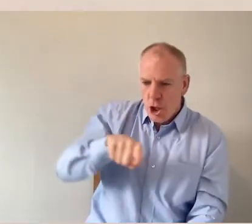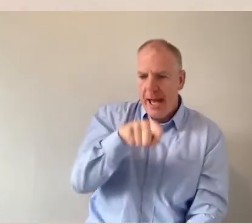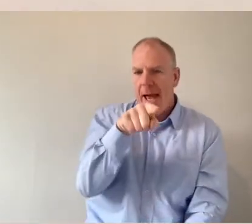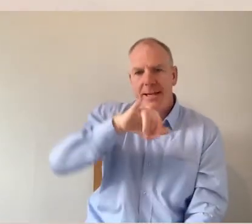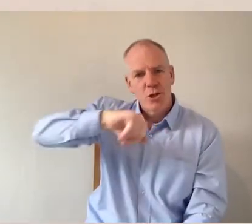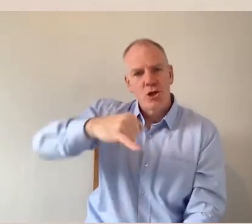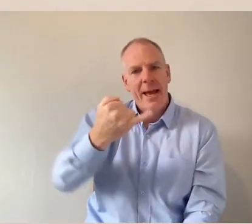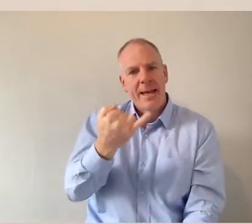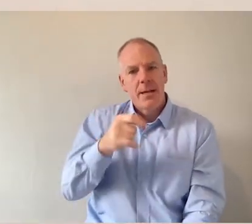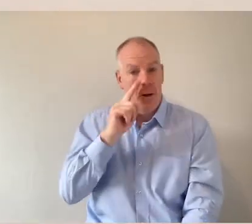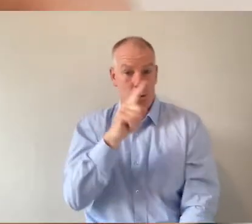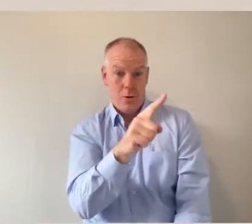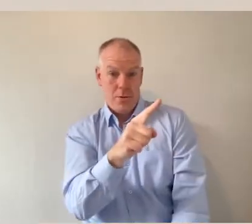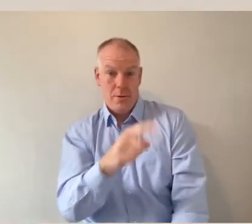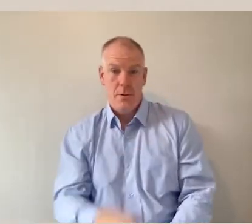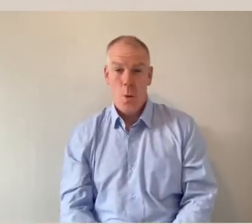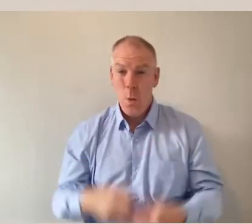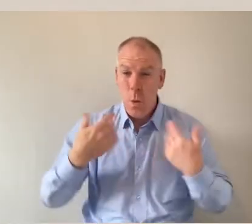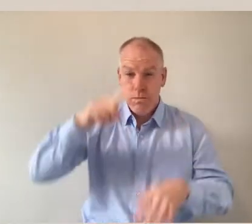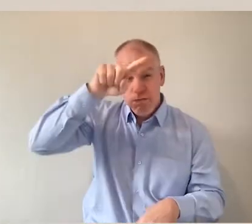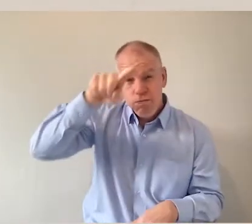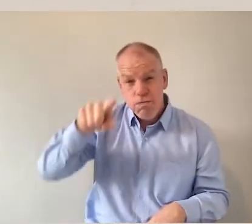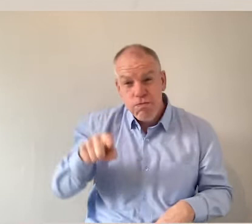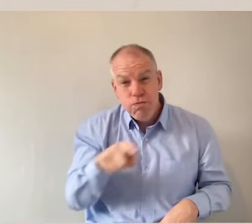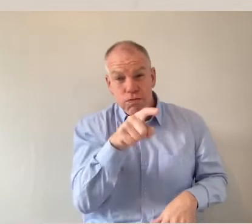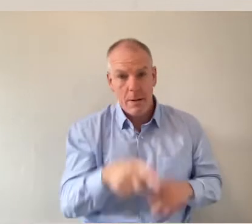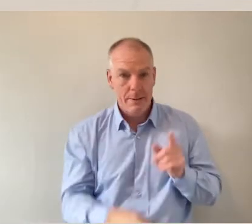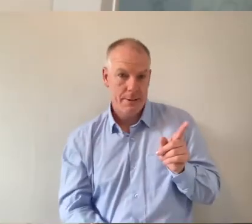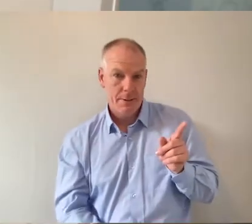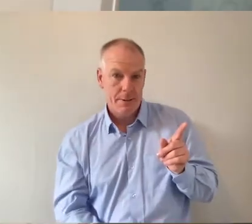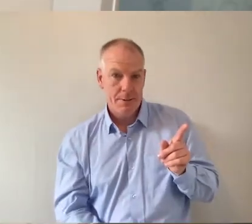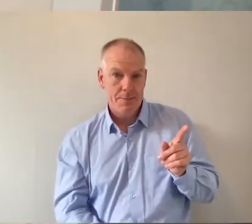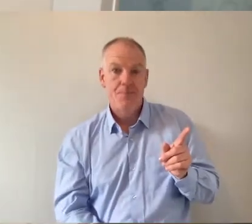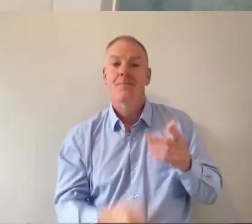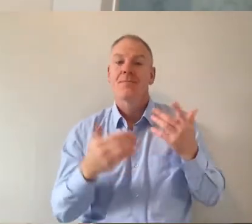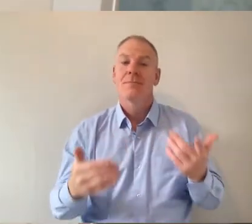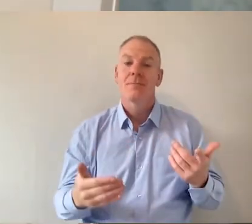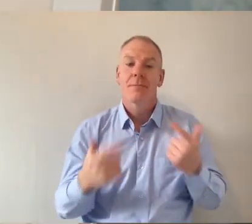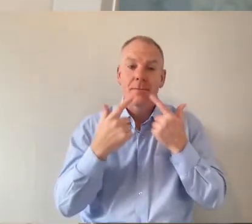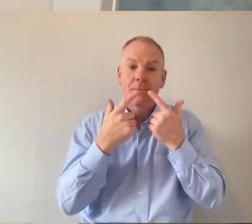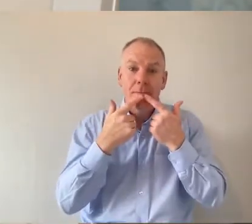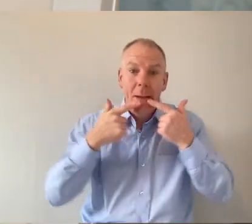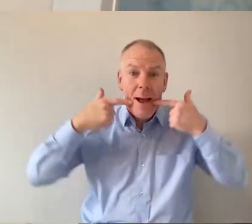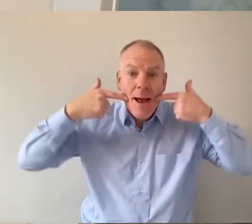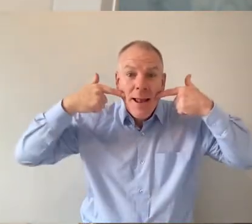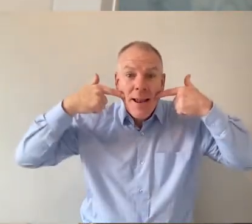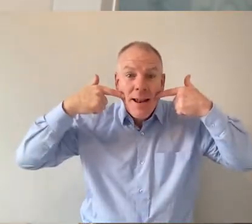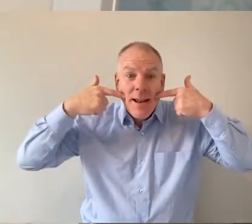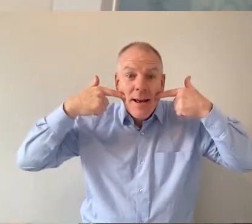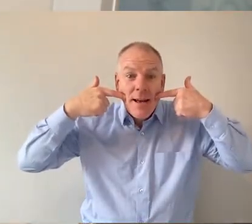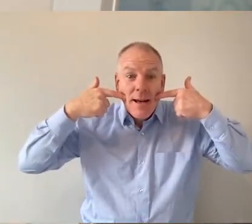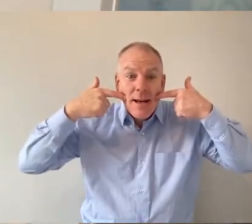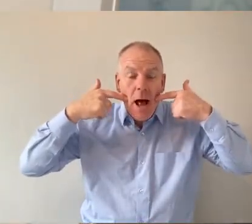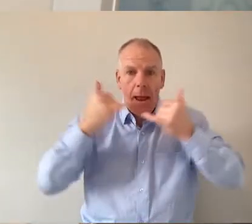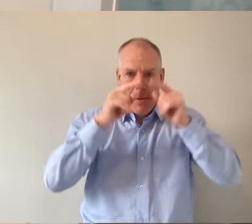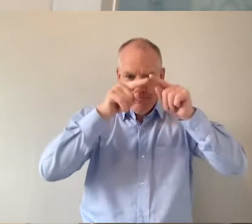letter J like this. There we are, a big J. And now we're going to do Alina's big smile. So we're going to do a